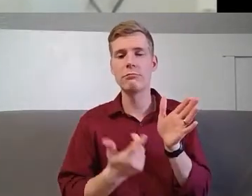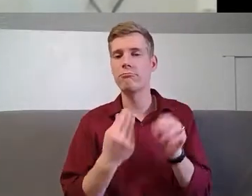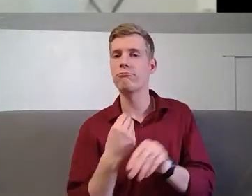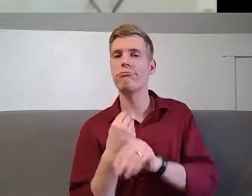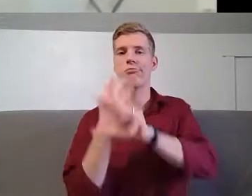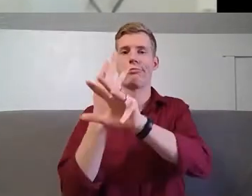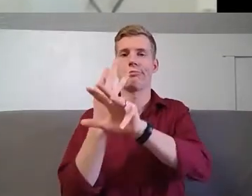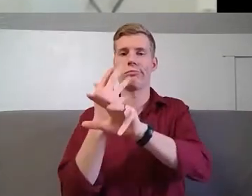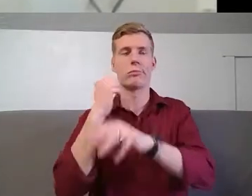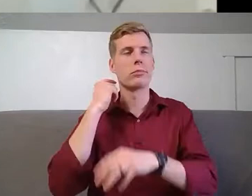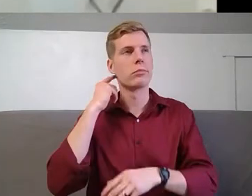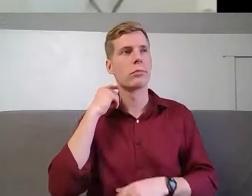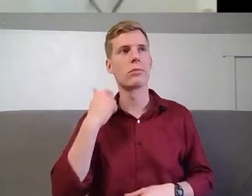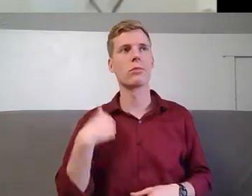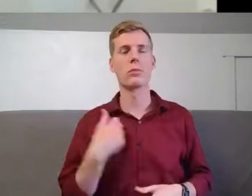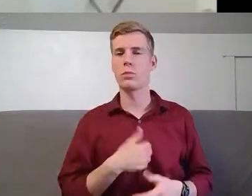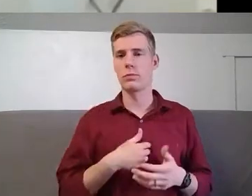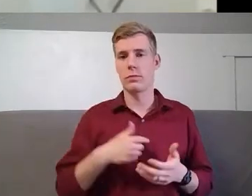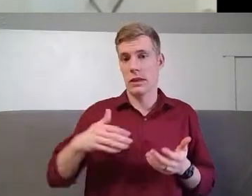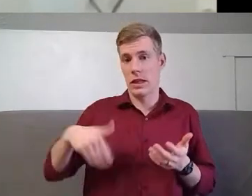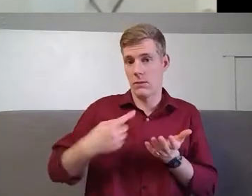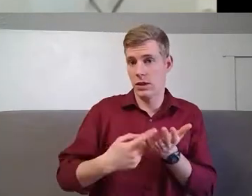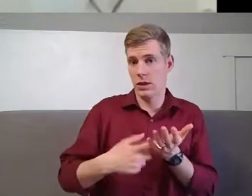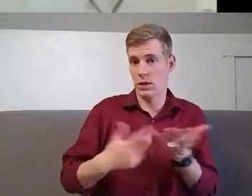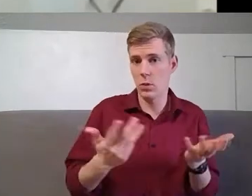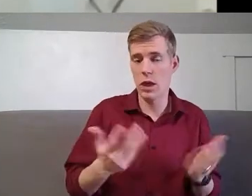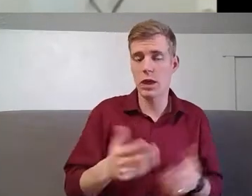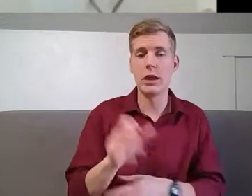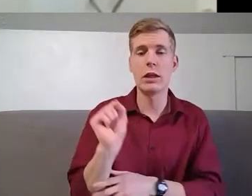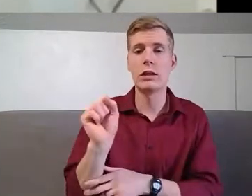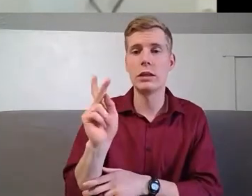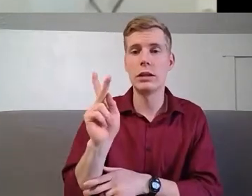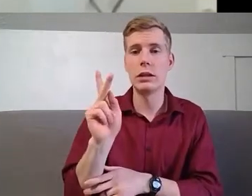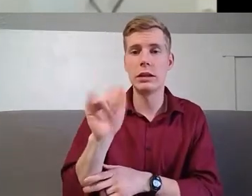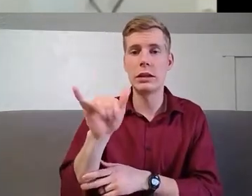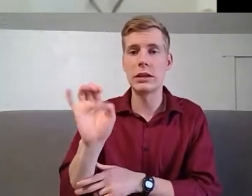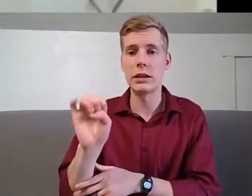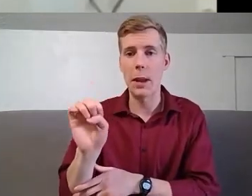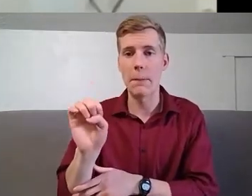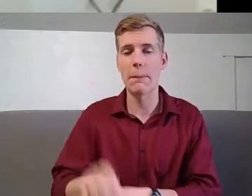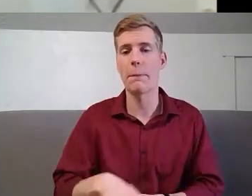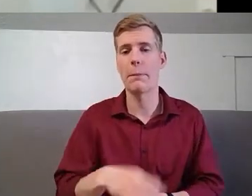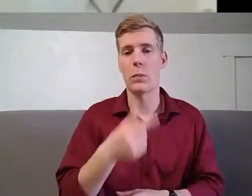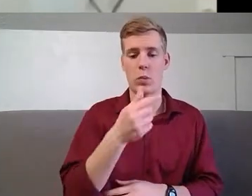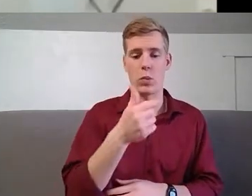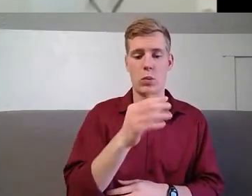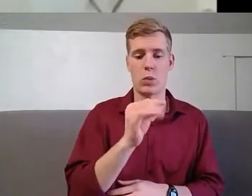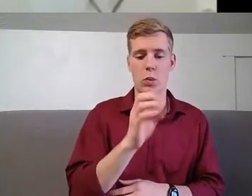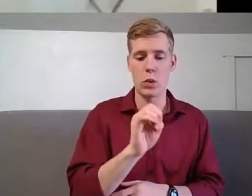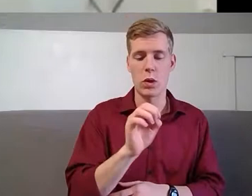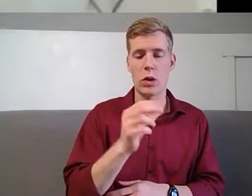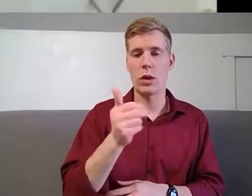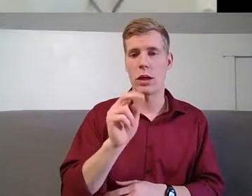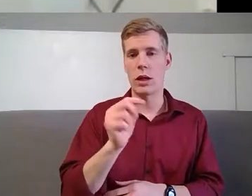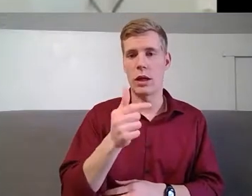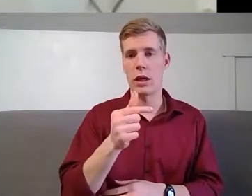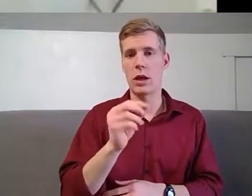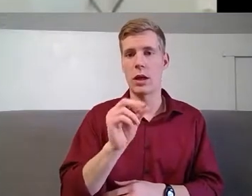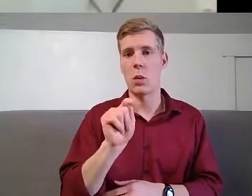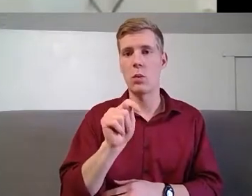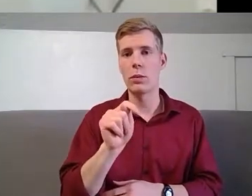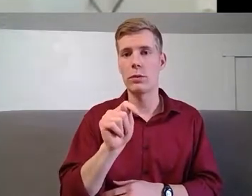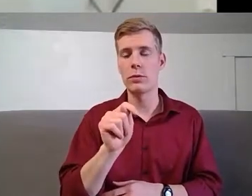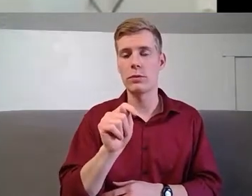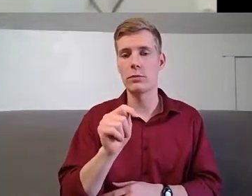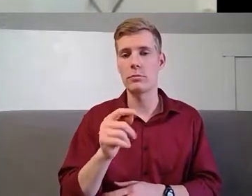call. Some other ones we haven't discussed are Skype or Google Hangout. Those are some other options, and they